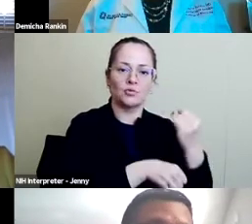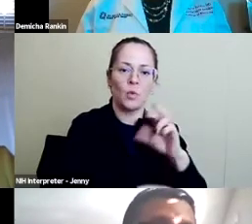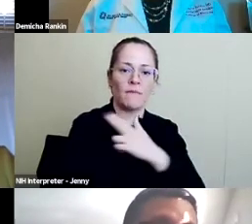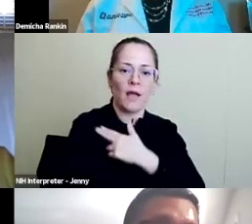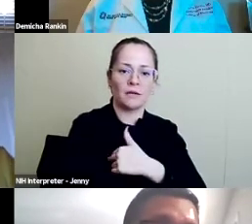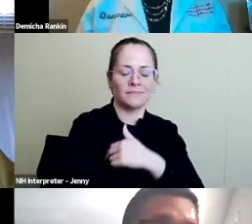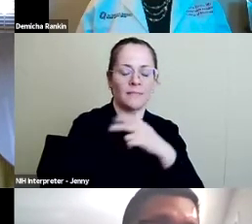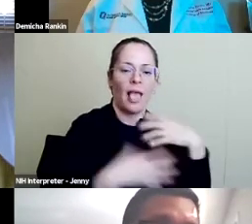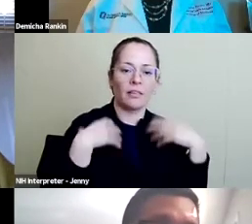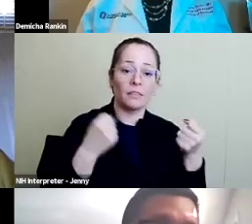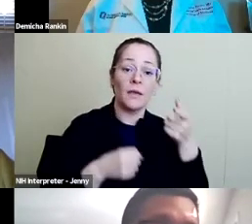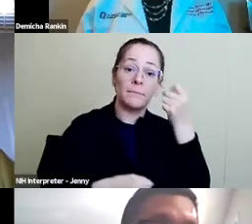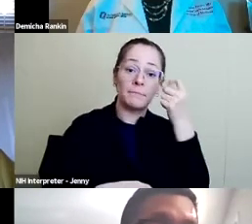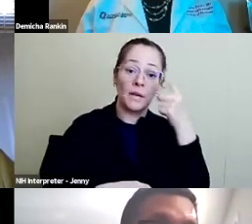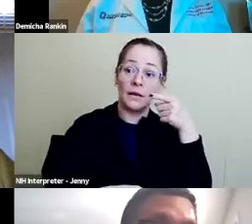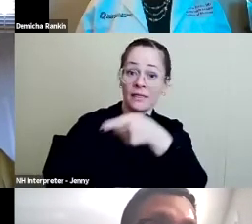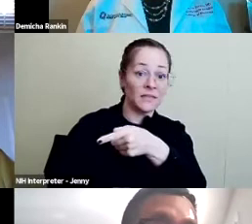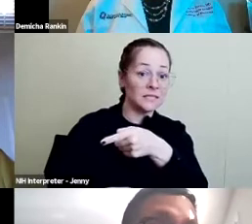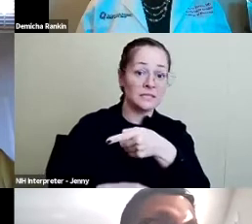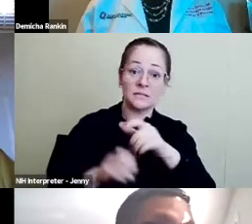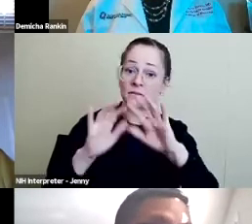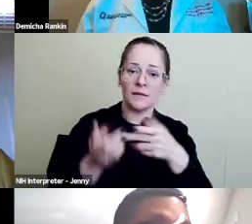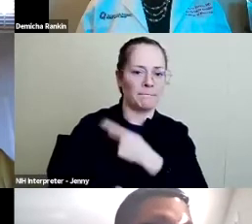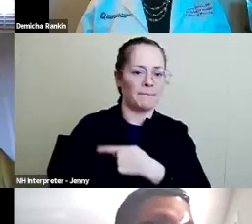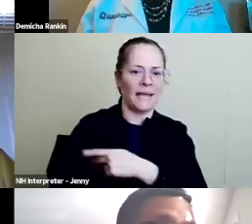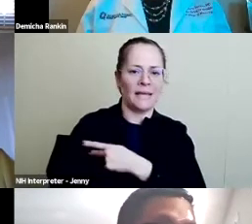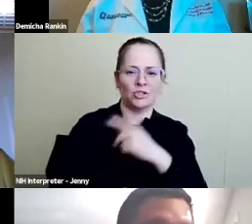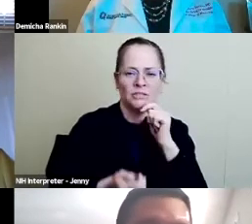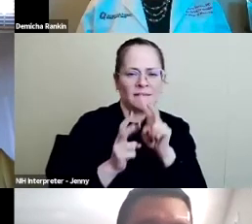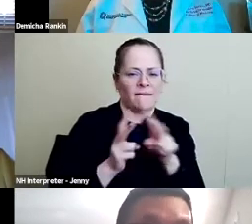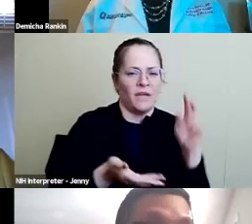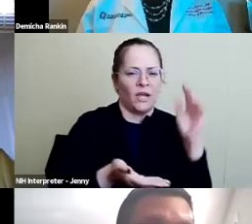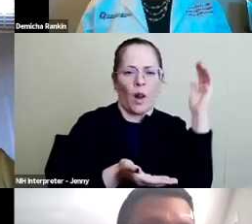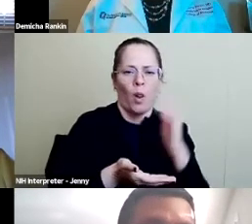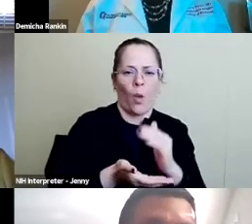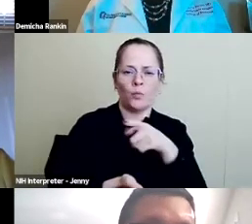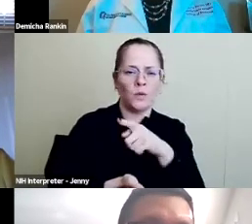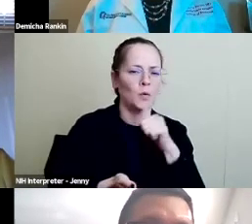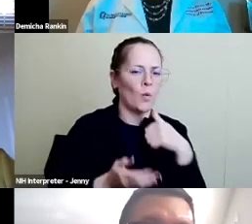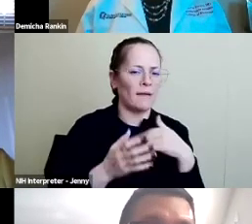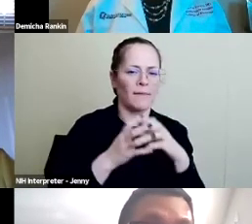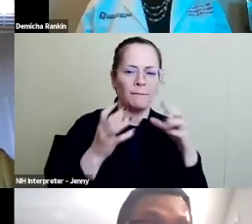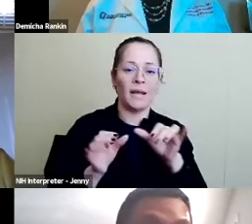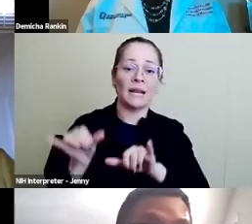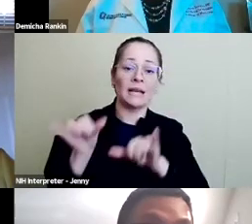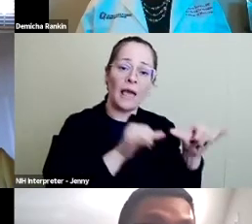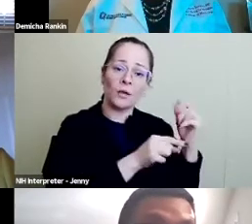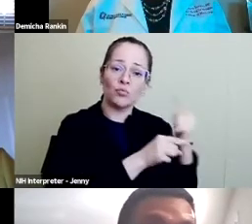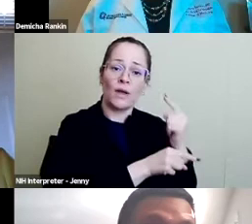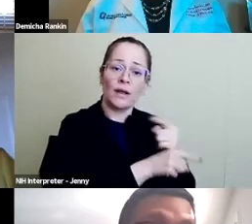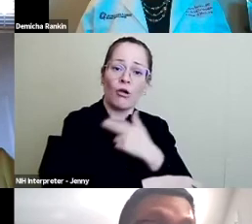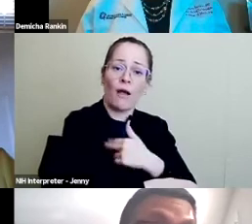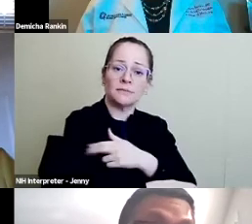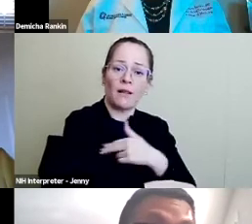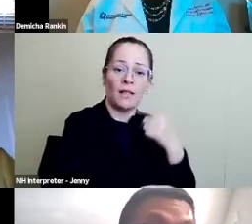see as an institution is very low compared to a regular hospital, for example, because every patient that